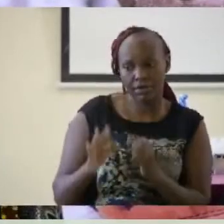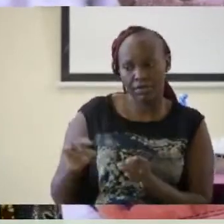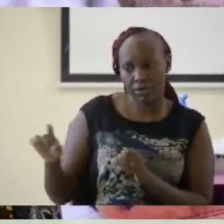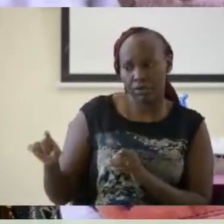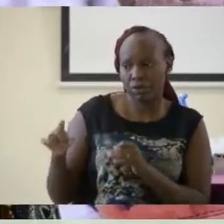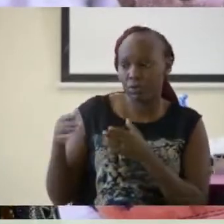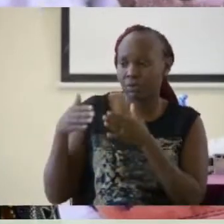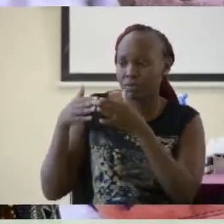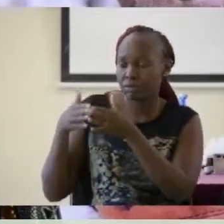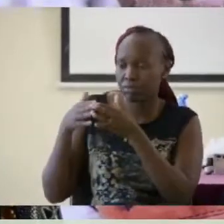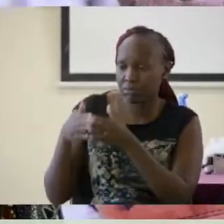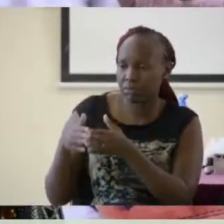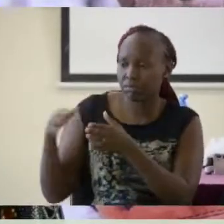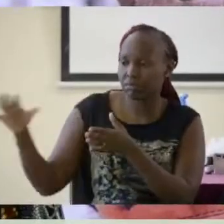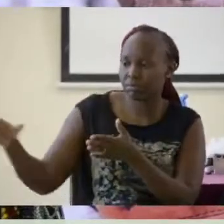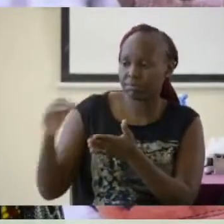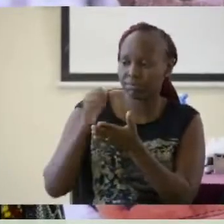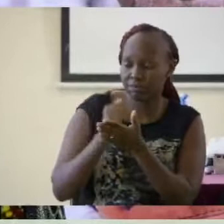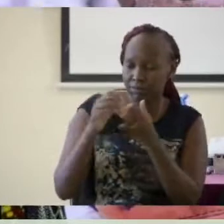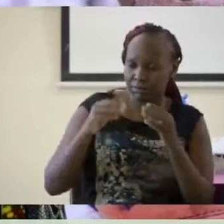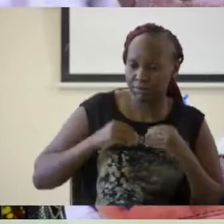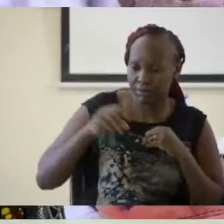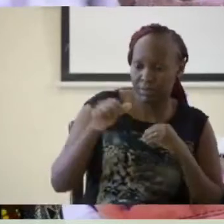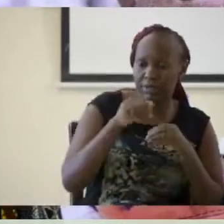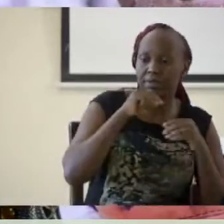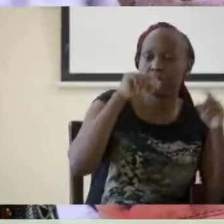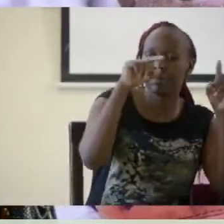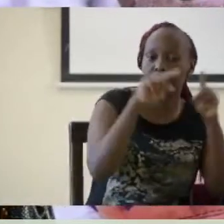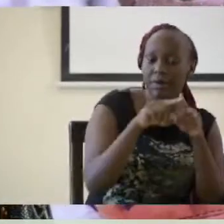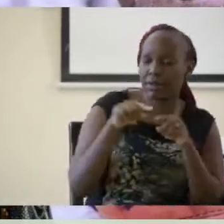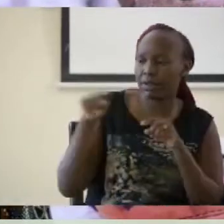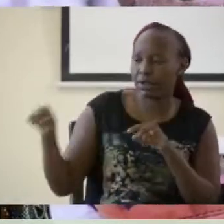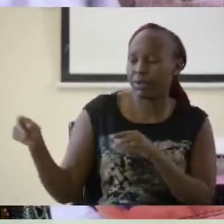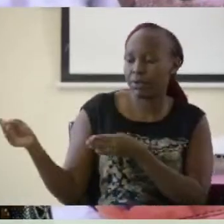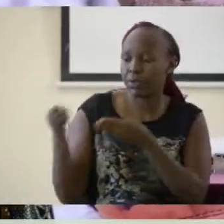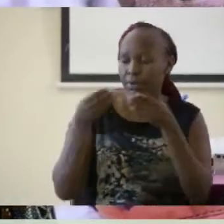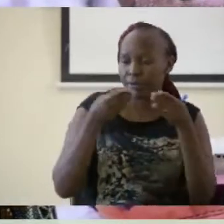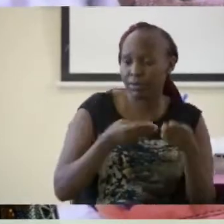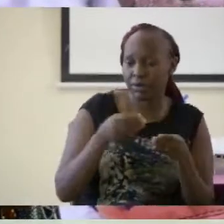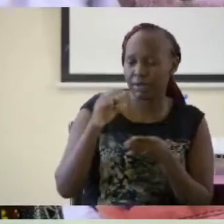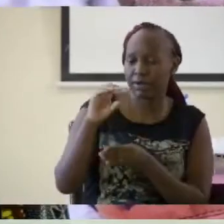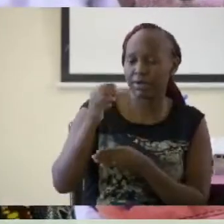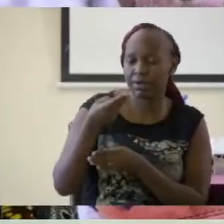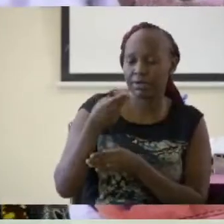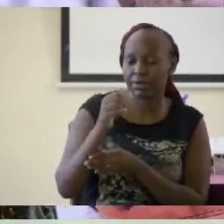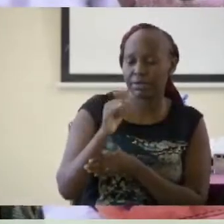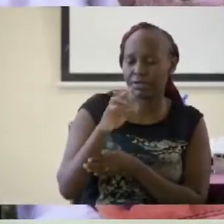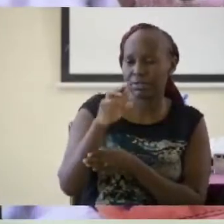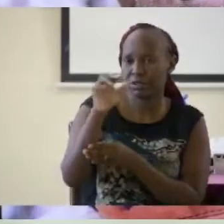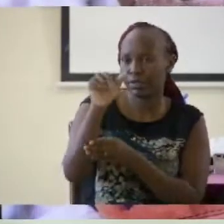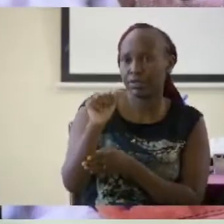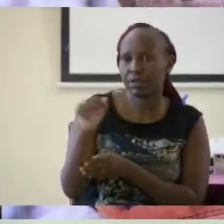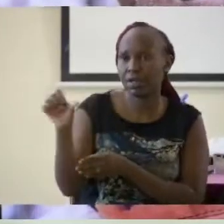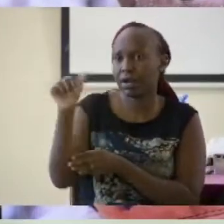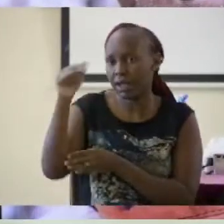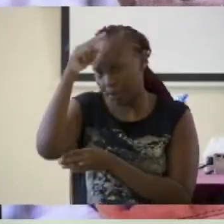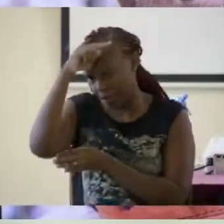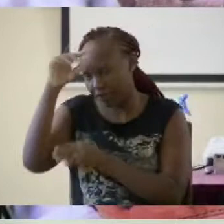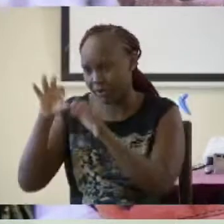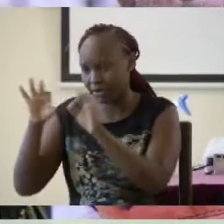sexually inherited, you're going to bring chira. And Prof. Lumumba can tell you what chira is a little